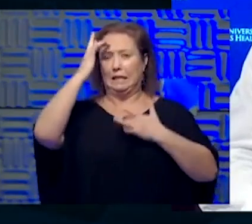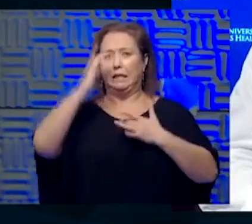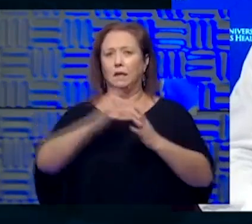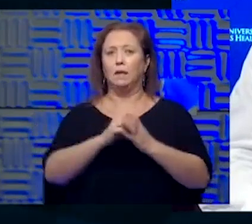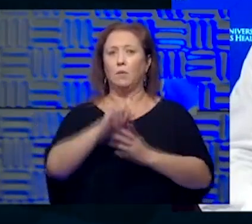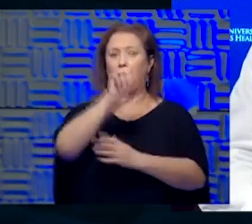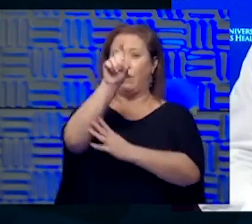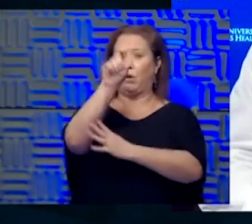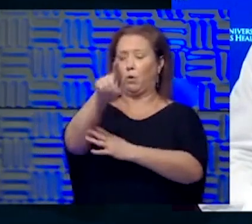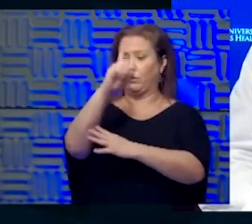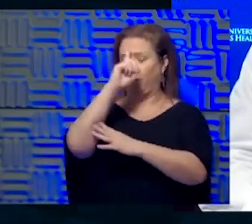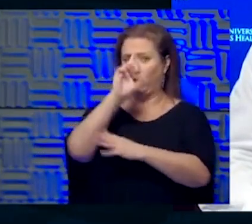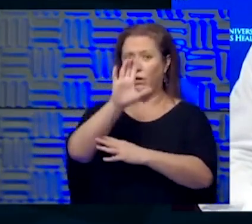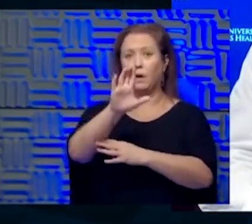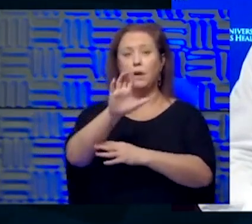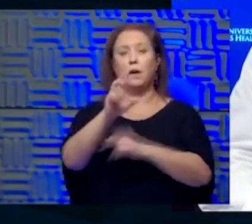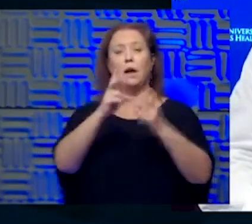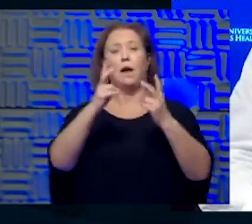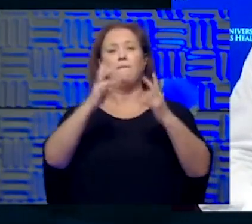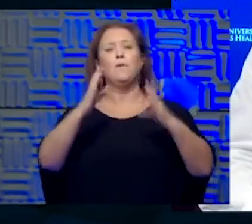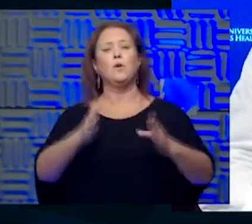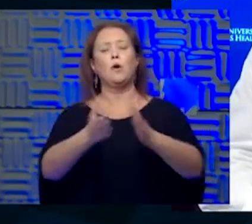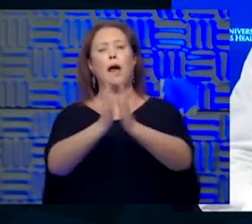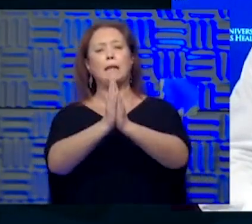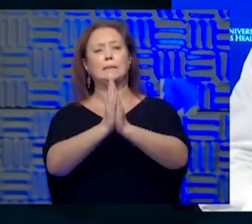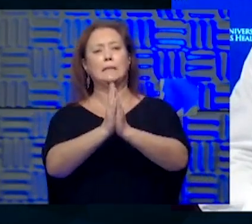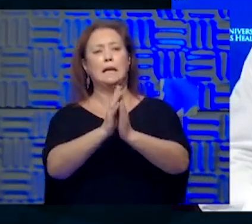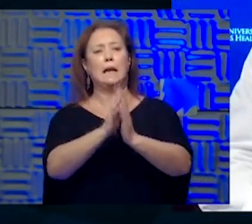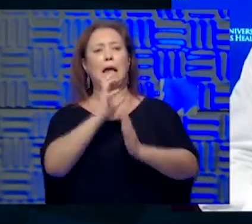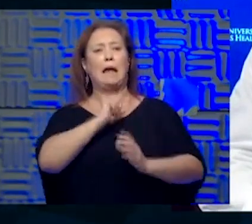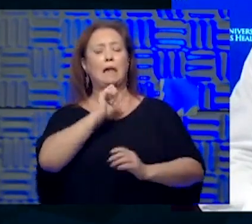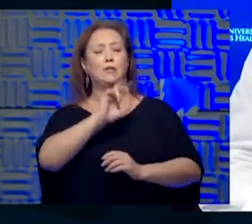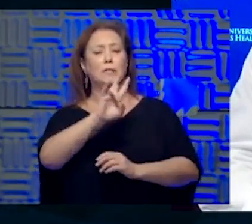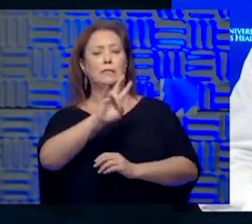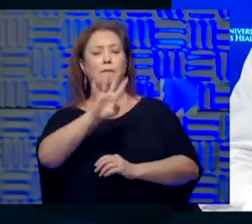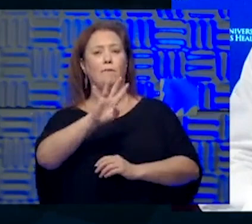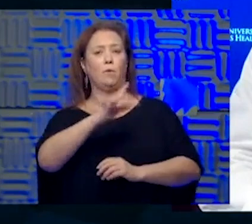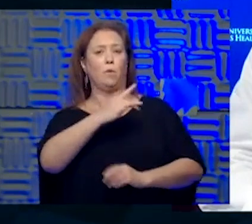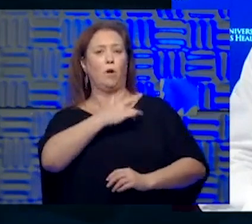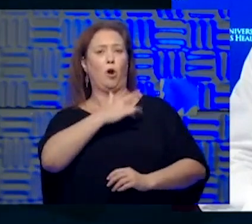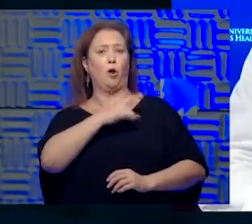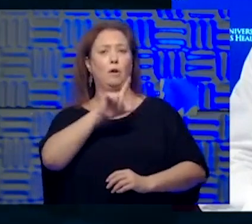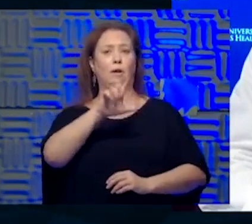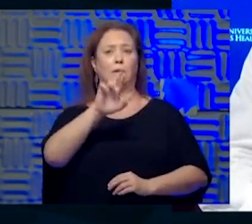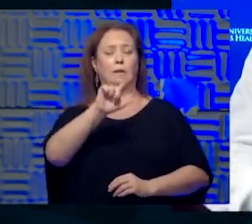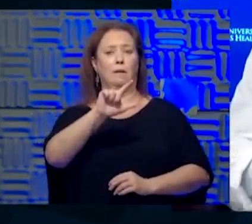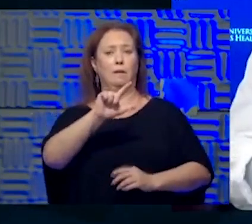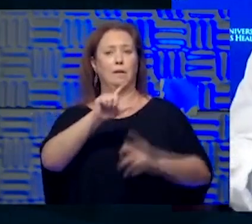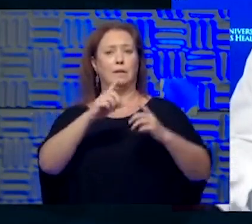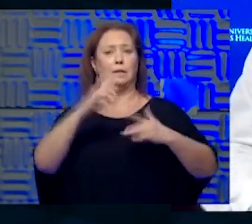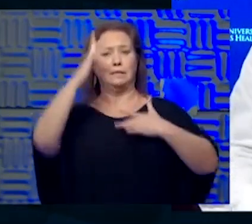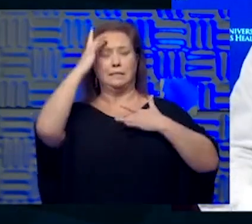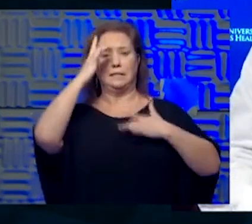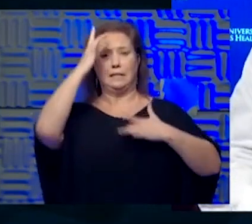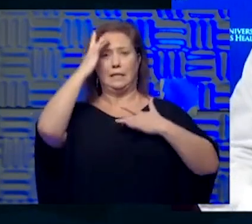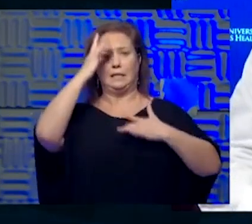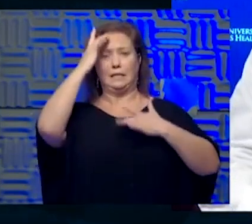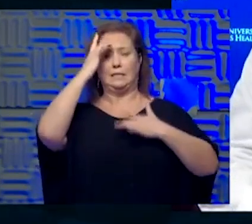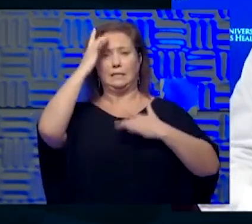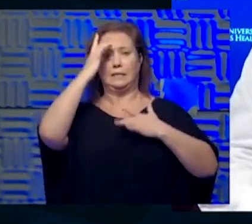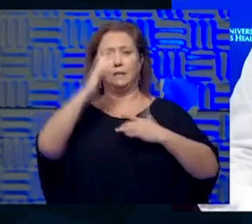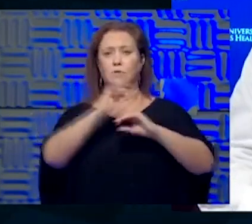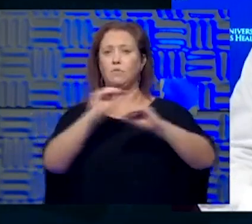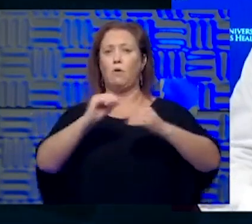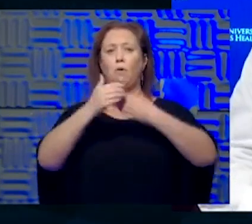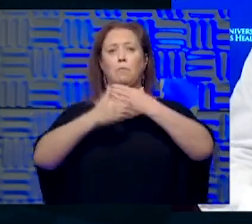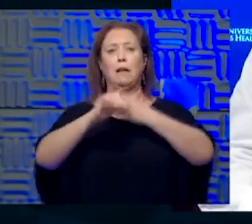for her. It's from a viewer. Can someone 74 with chronic heart and lung disease donate blood? I don't take blood thinners.